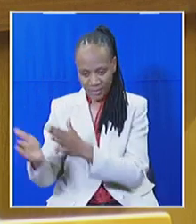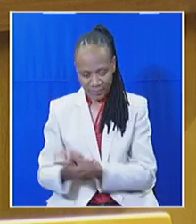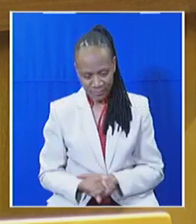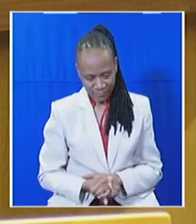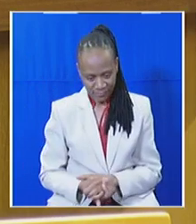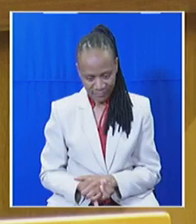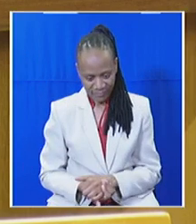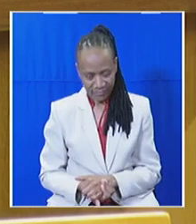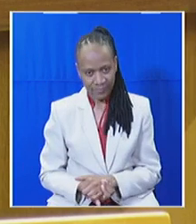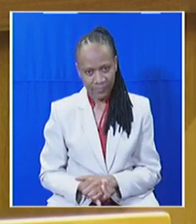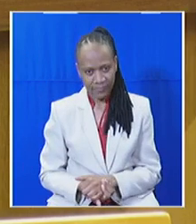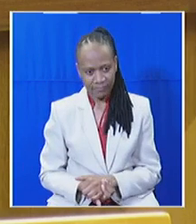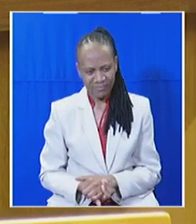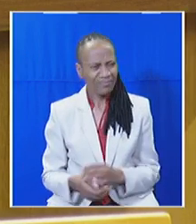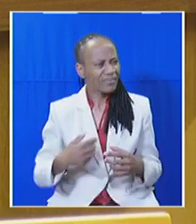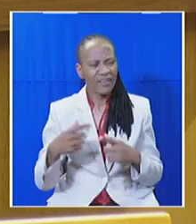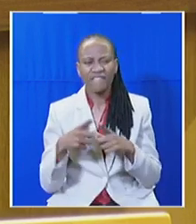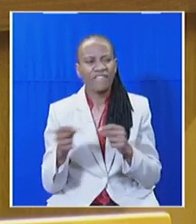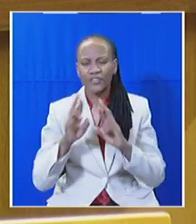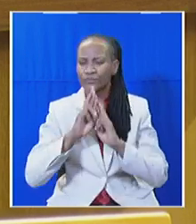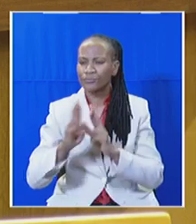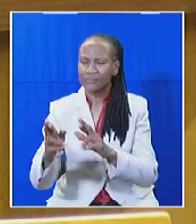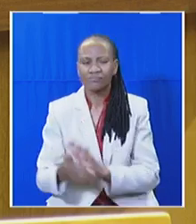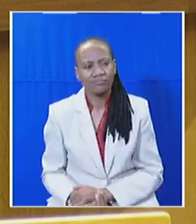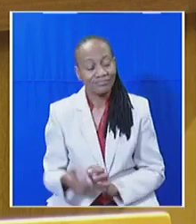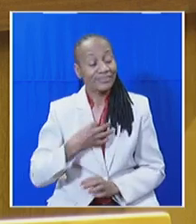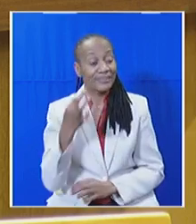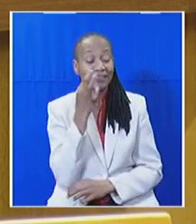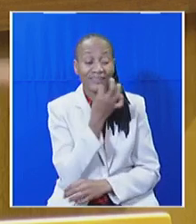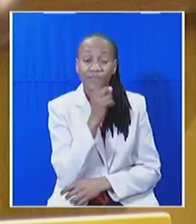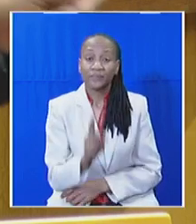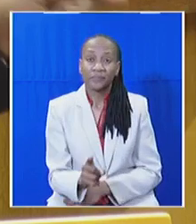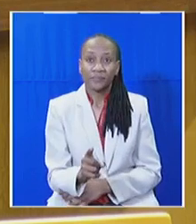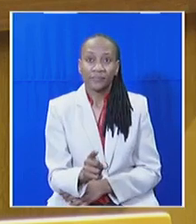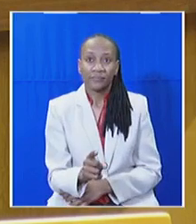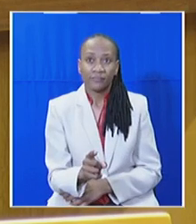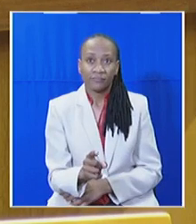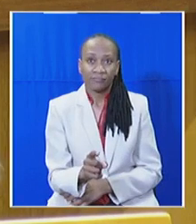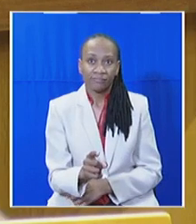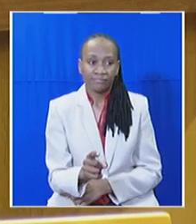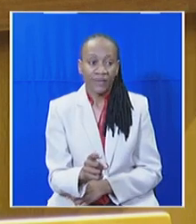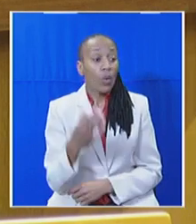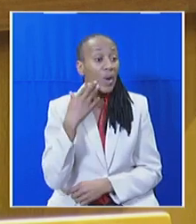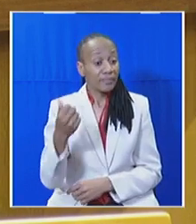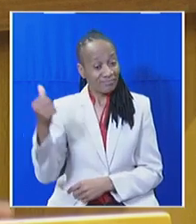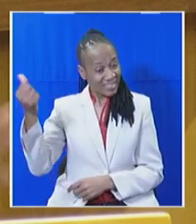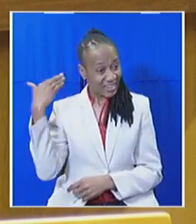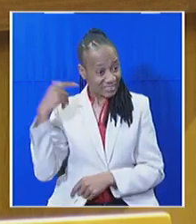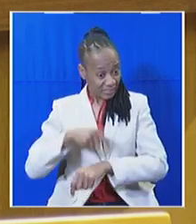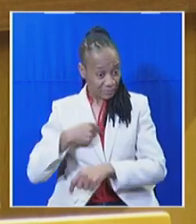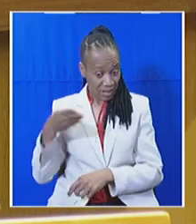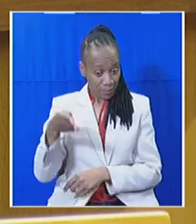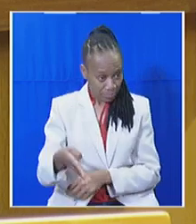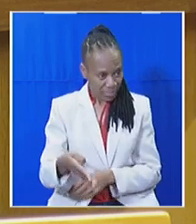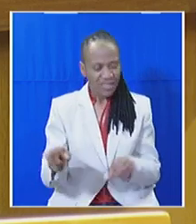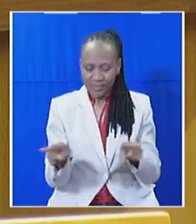Certainly, I gave the answer, and the answer stands. That I gave when I was here.